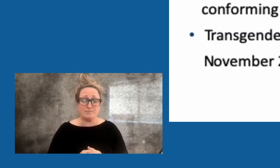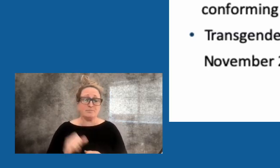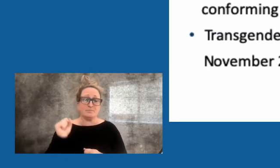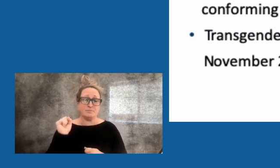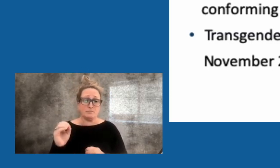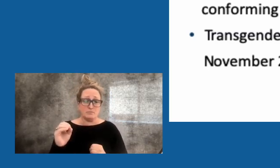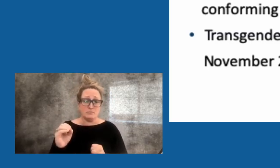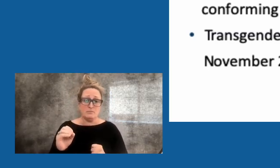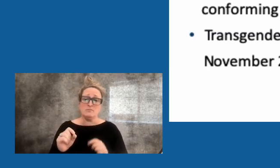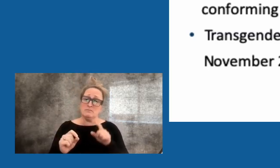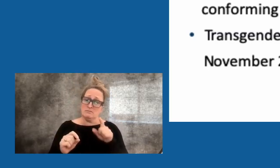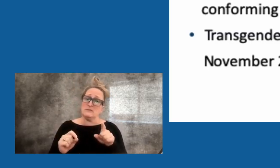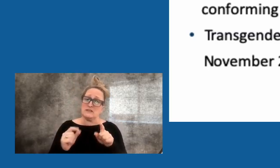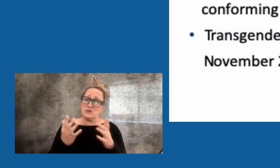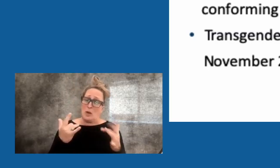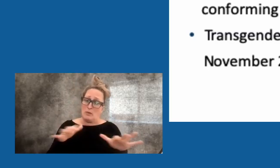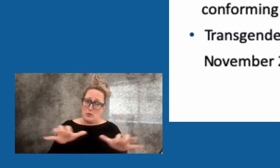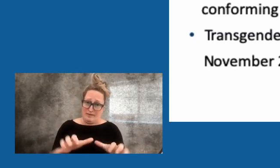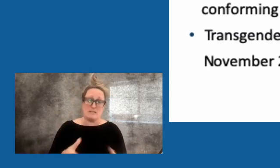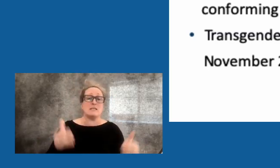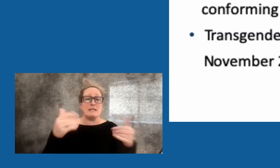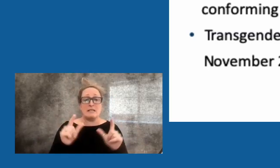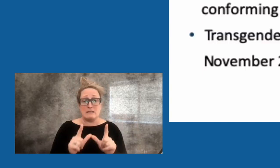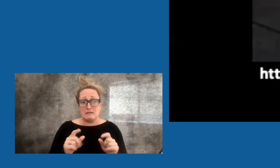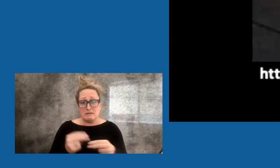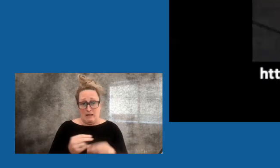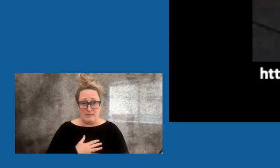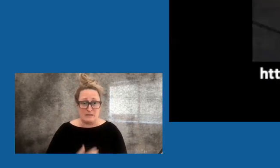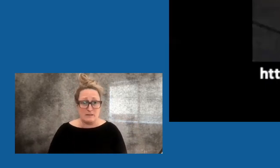So this is why we're doing this. All right, next slide.